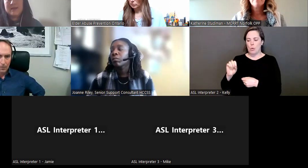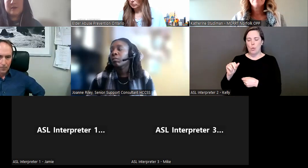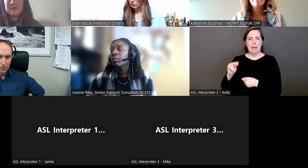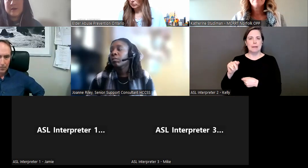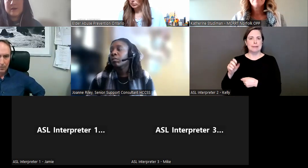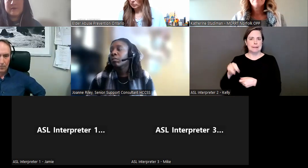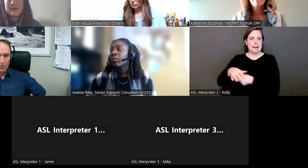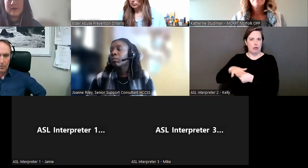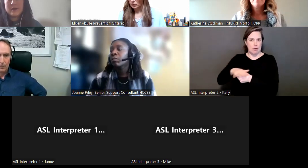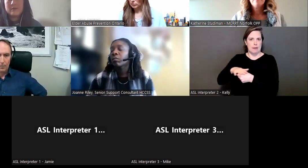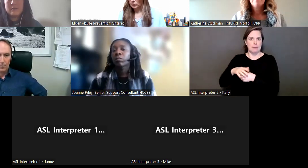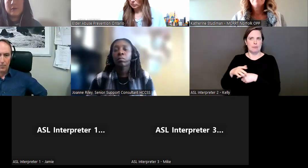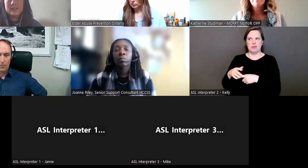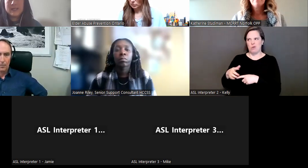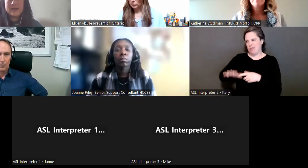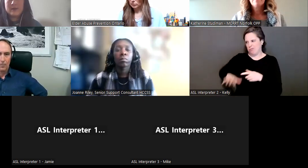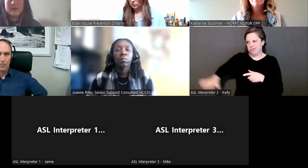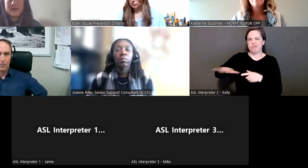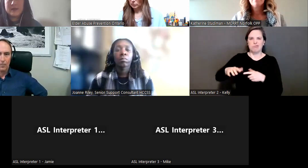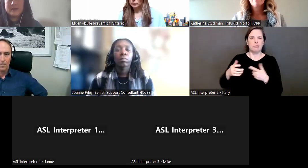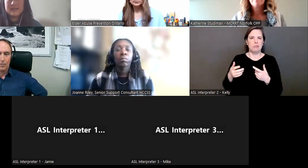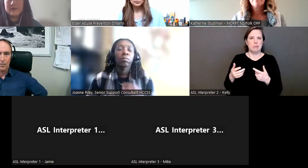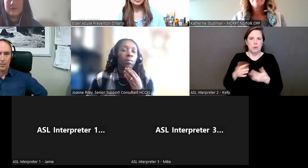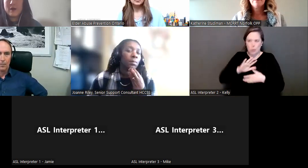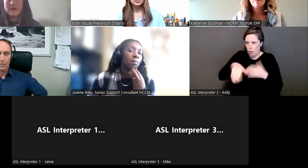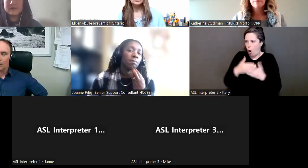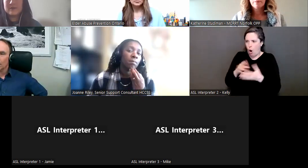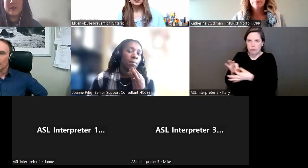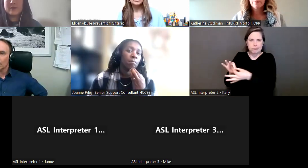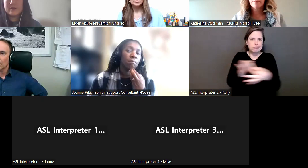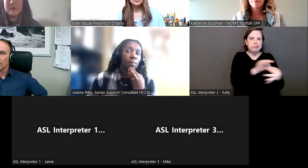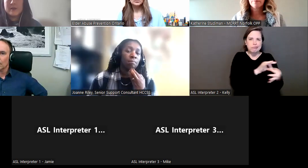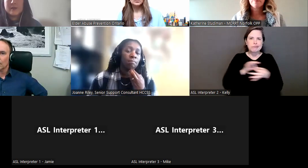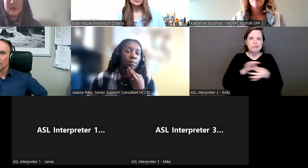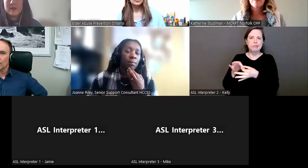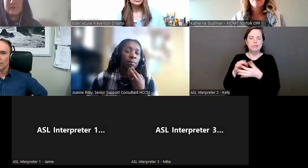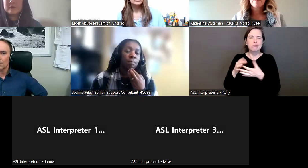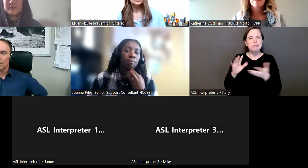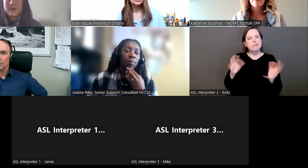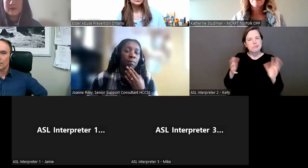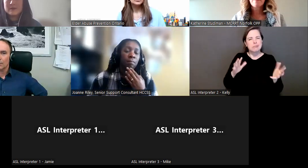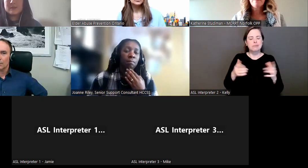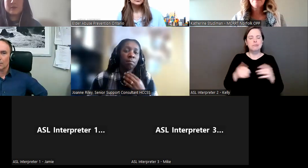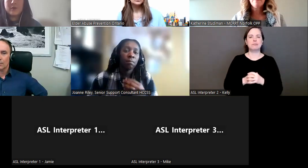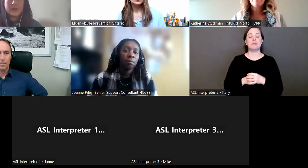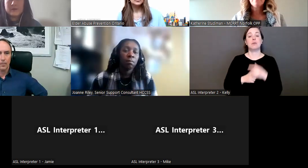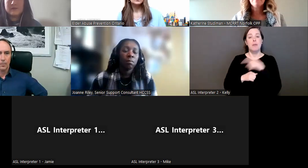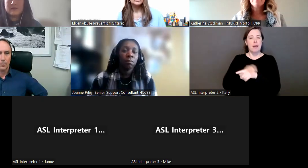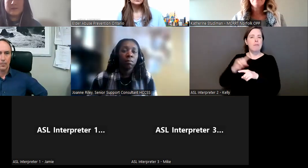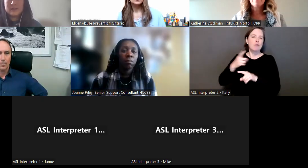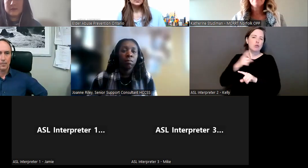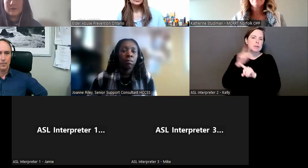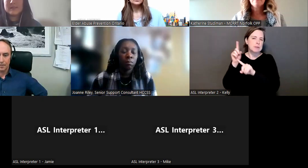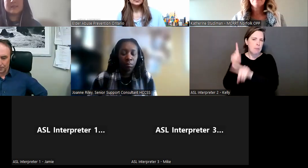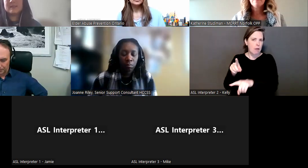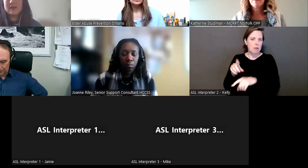and then they are covering Wellington County and the city of Guelph. So they are the first responders, going out if there's